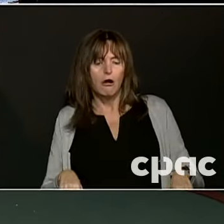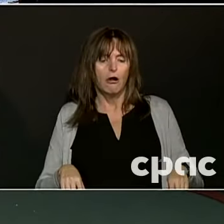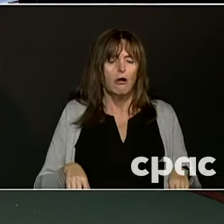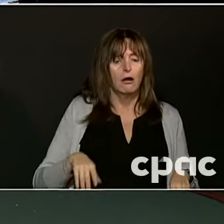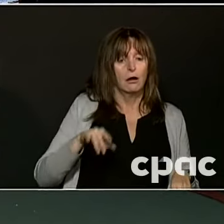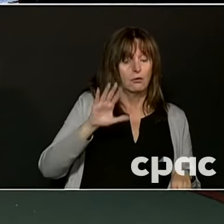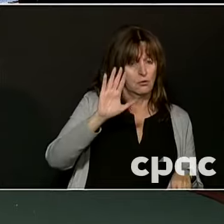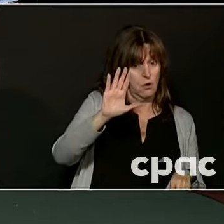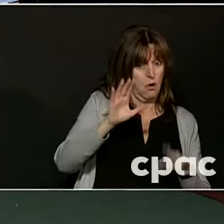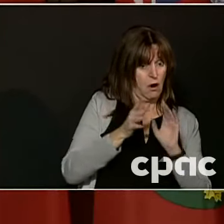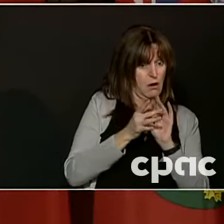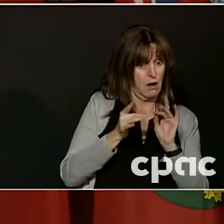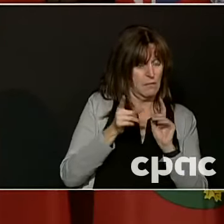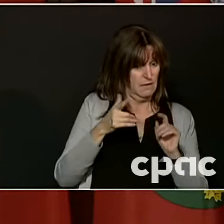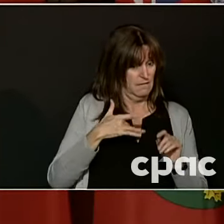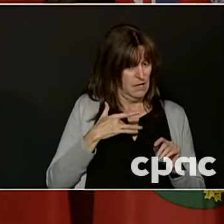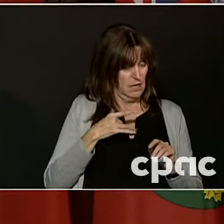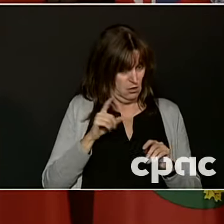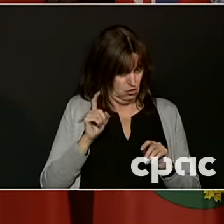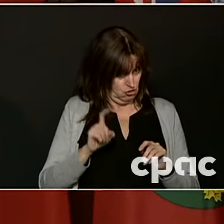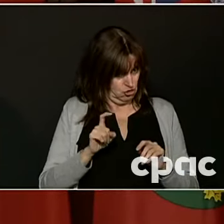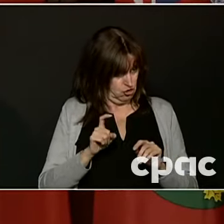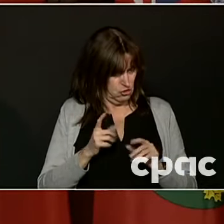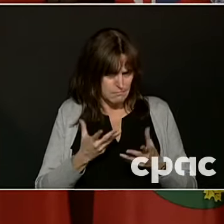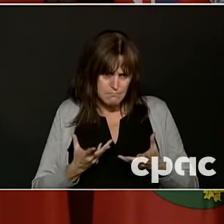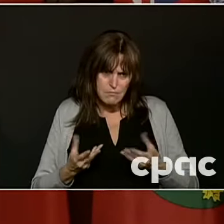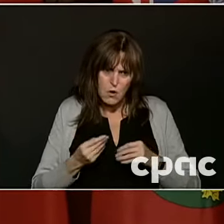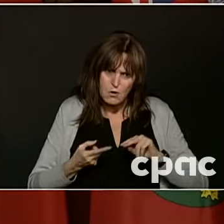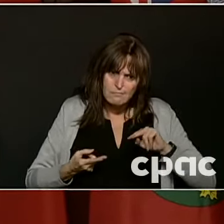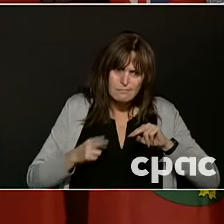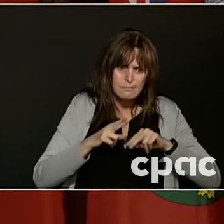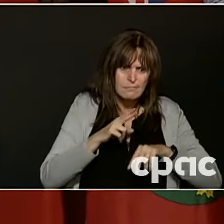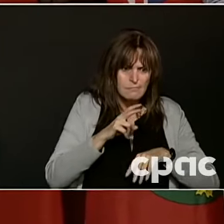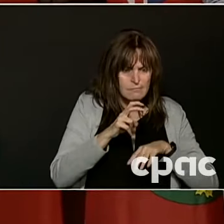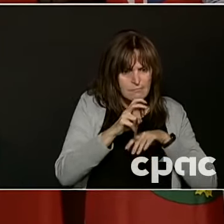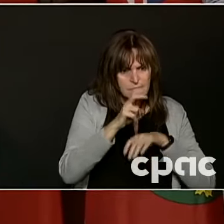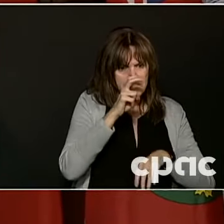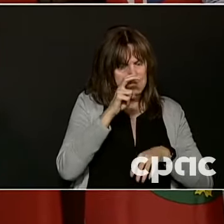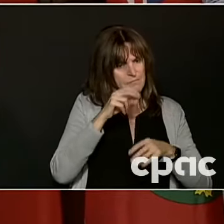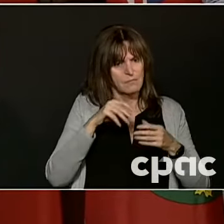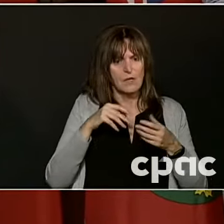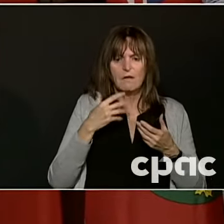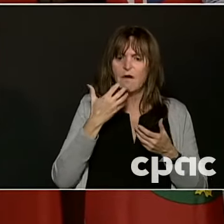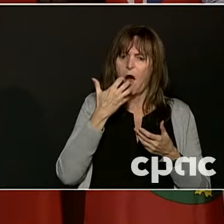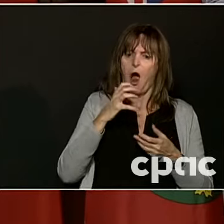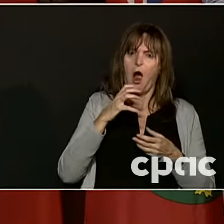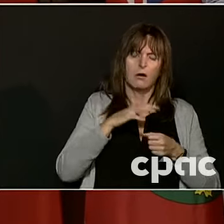put in place in some of the hotspots in the province?